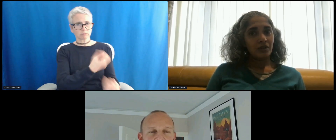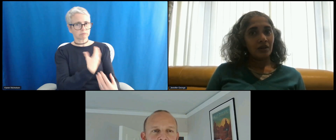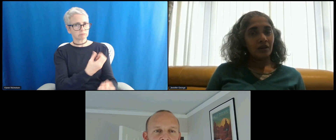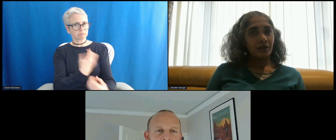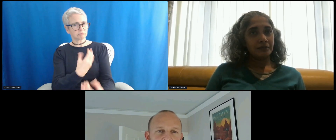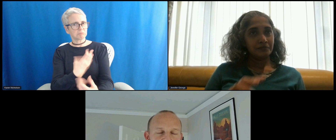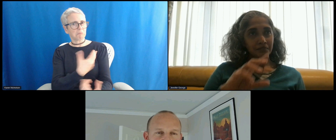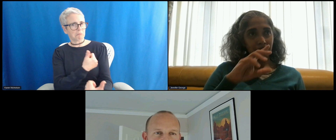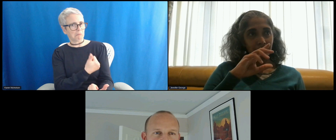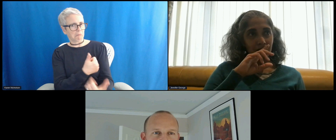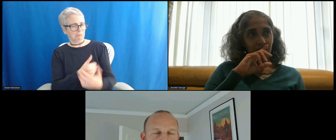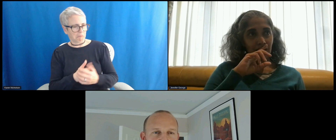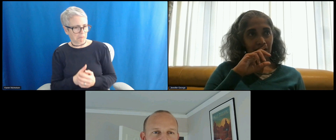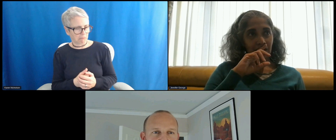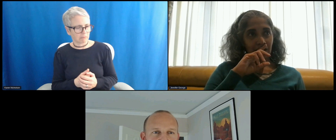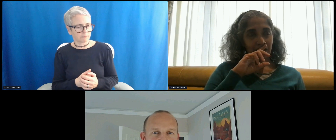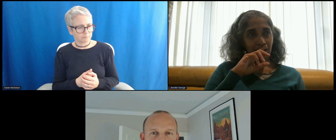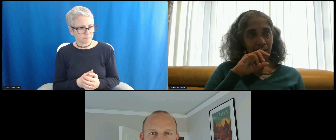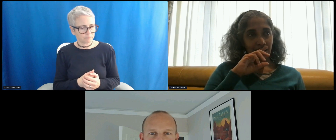was